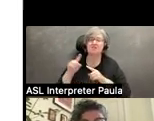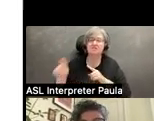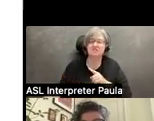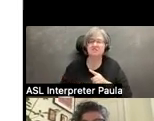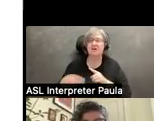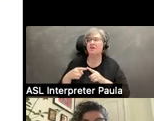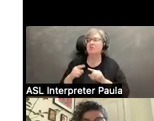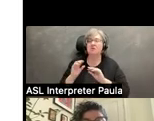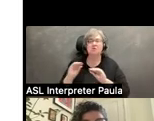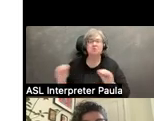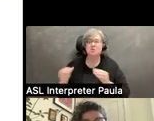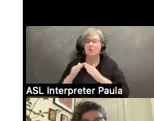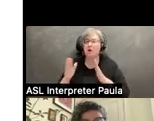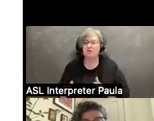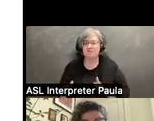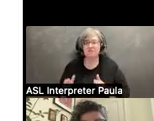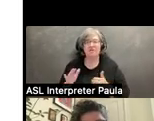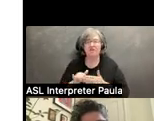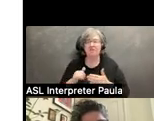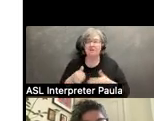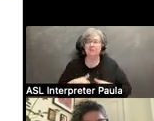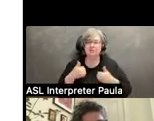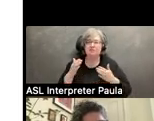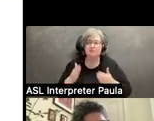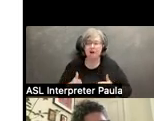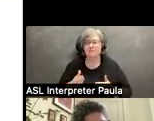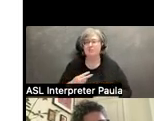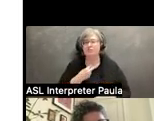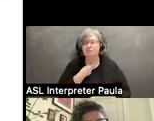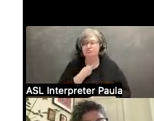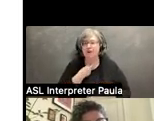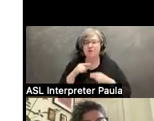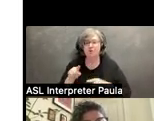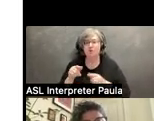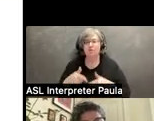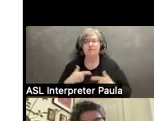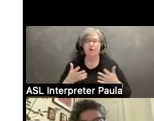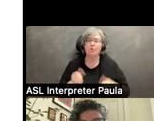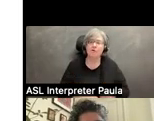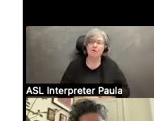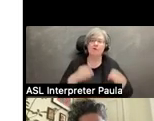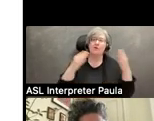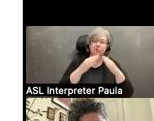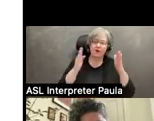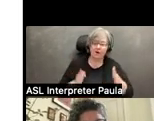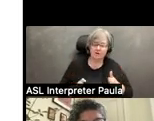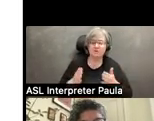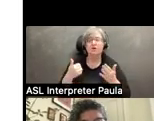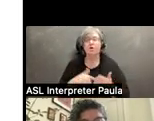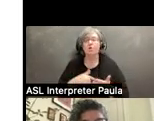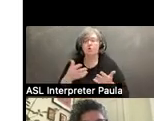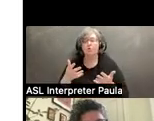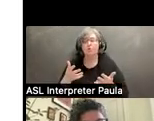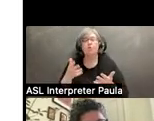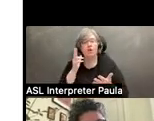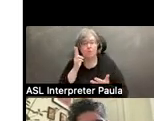which many survivors find themselves trapped throughout their lifetime. So today we're going to hear